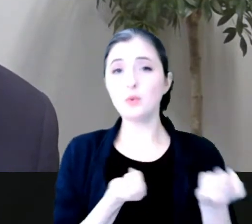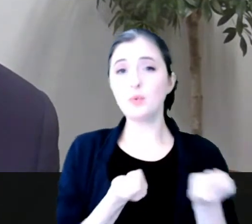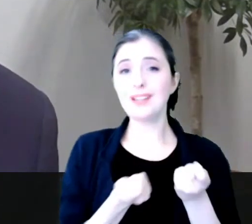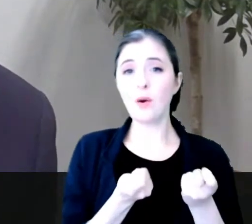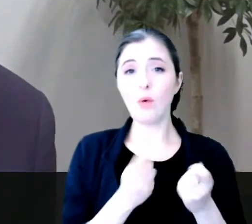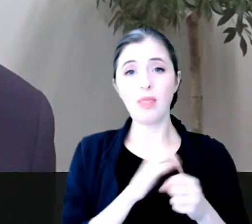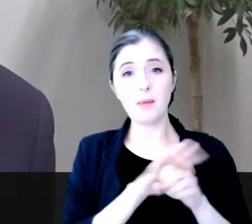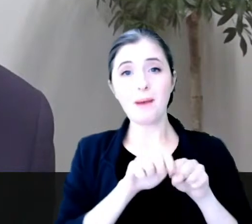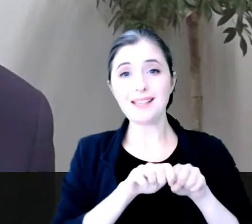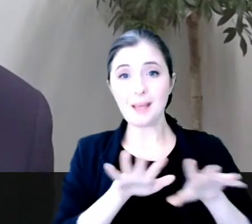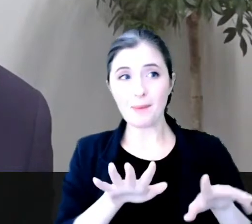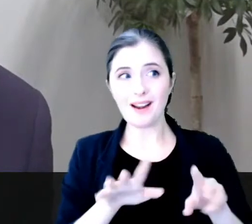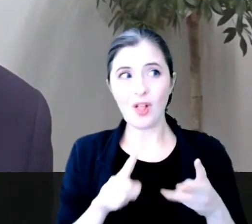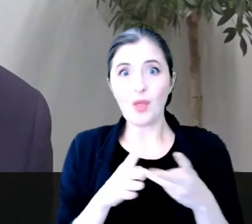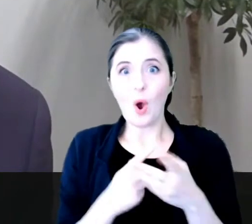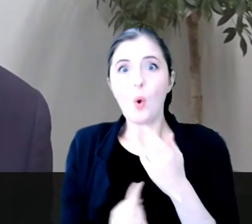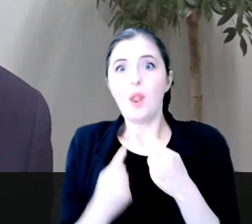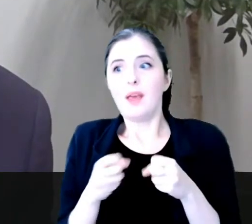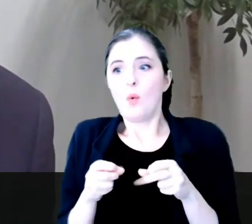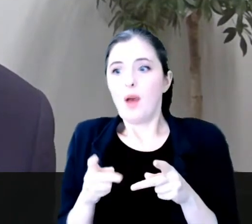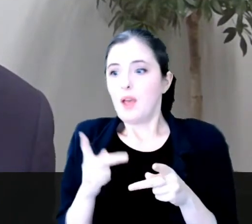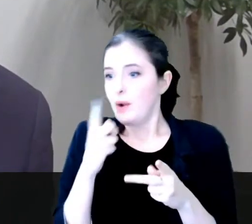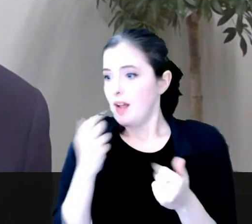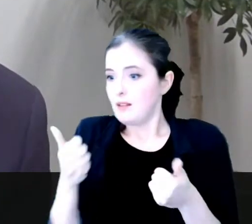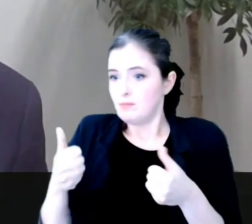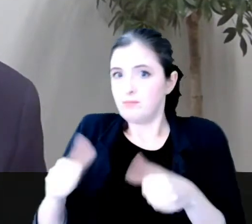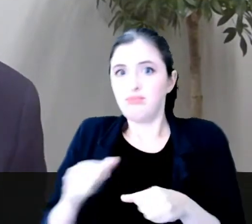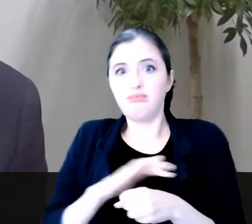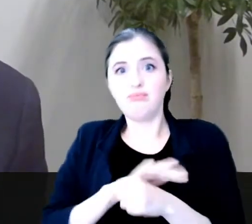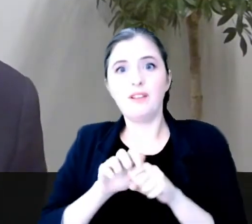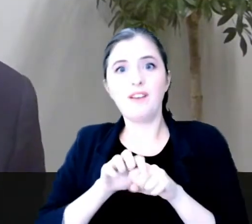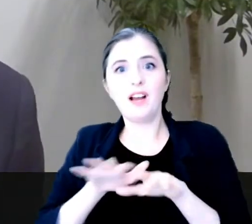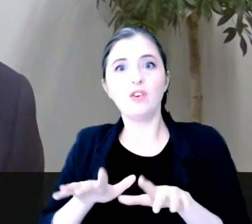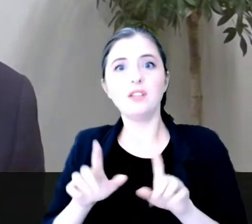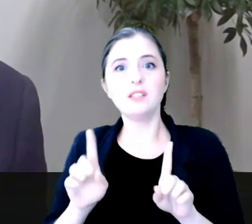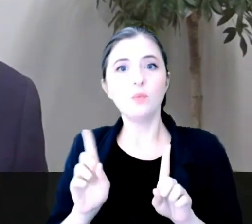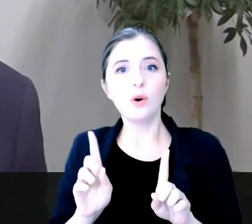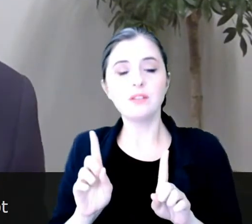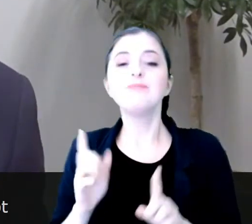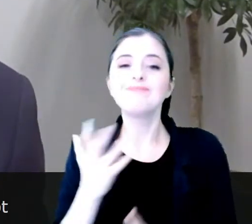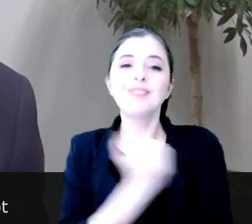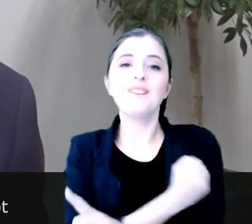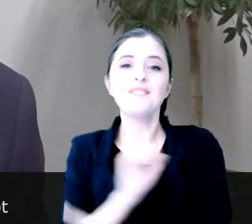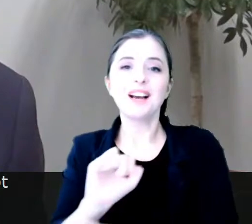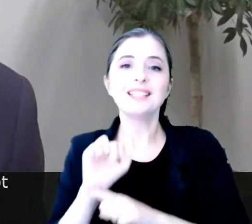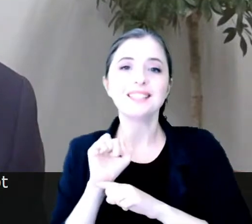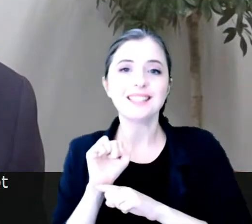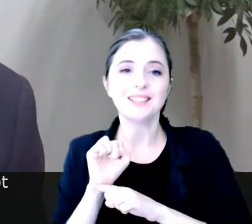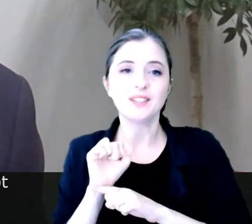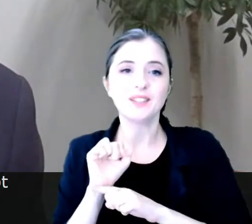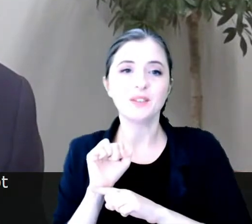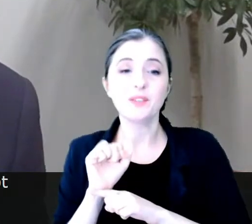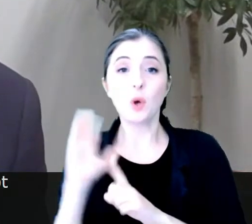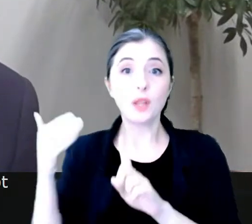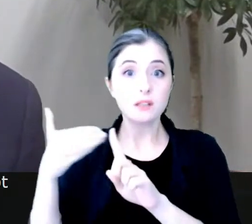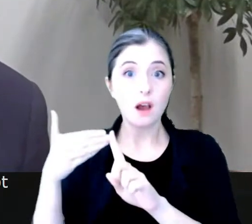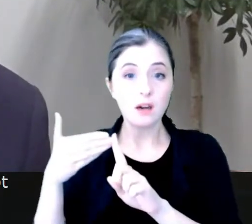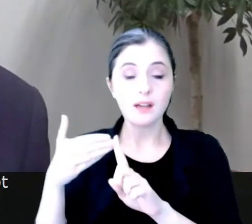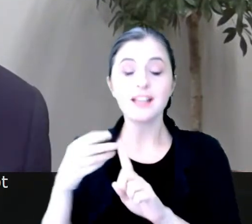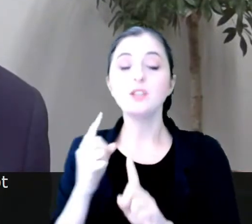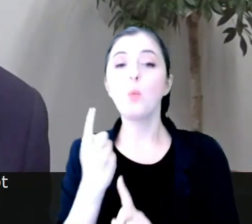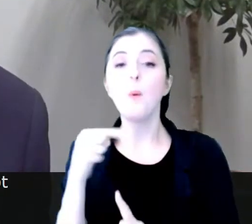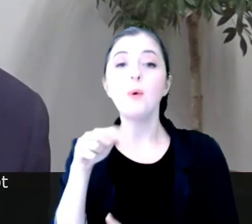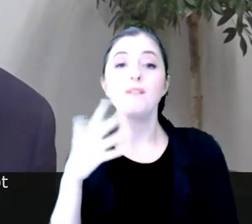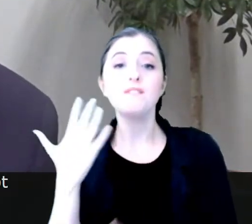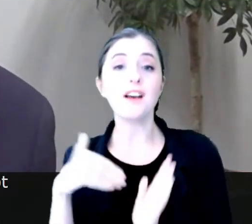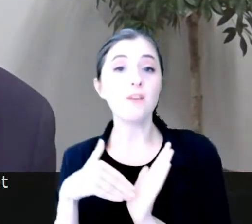we've got this virus is the vaccine. And so the target by the end of Monday is 1.5 million. And those will be